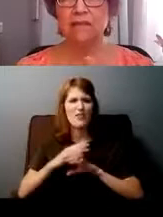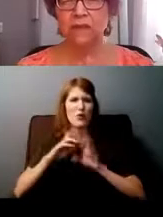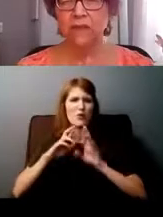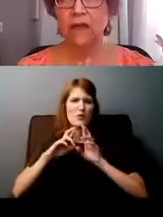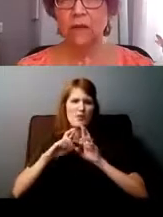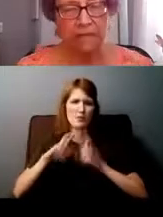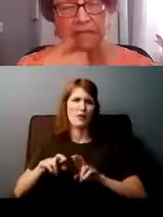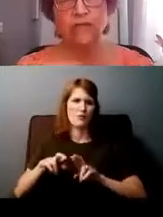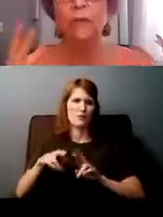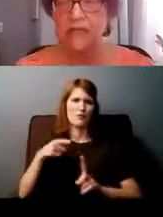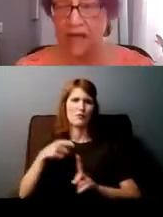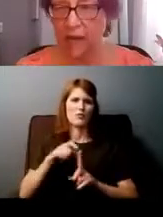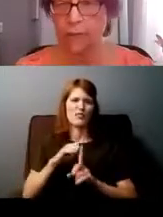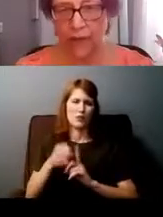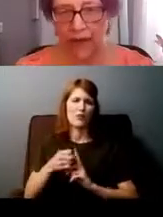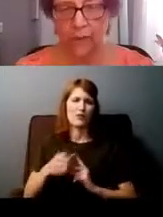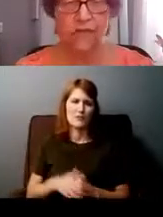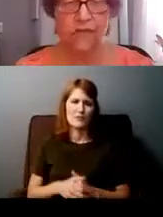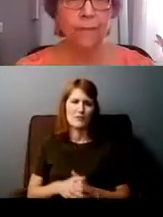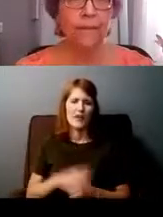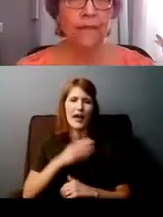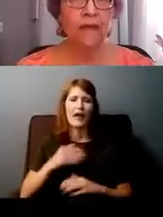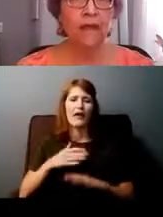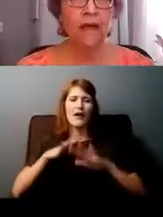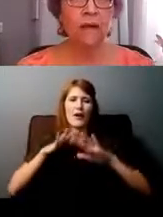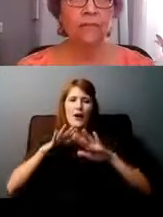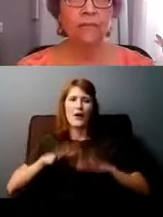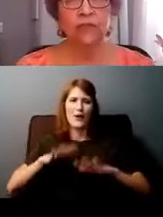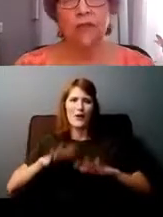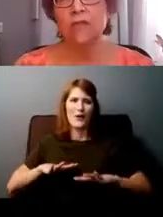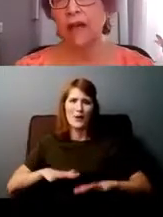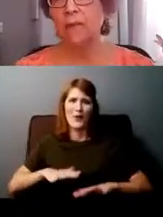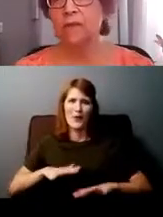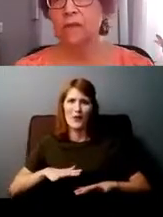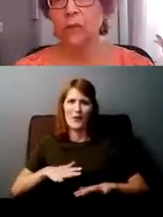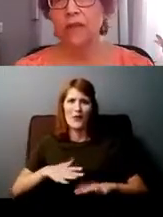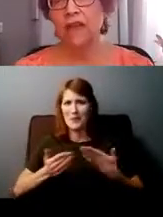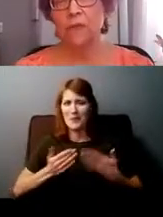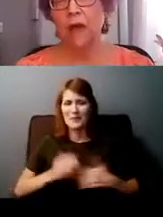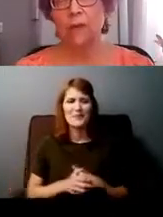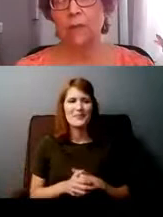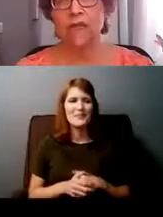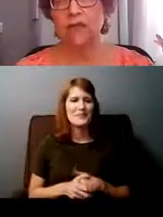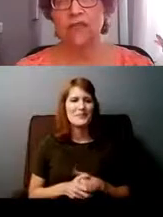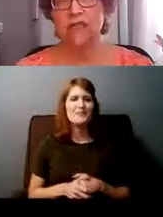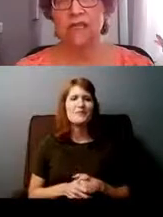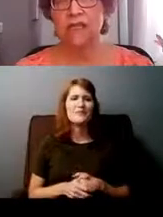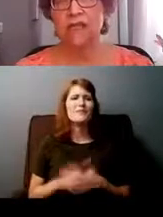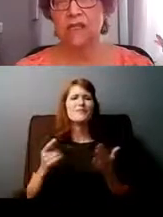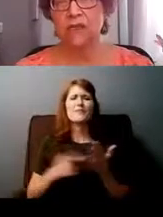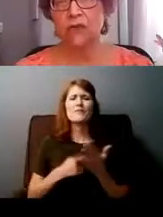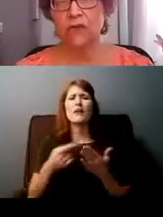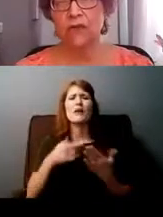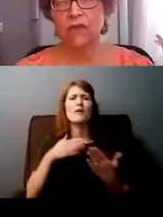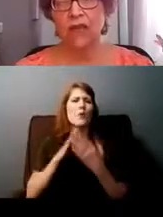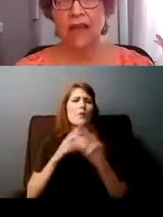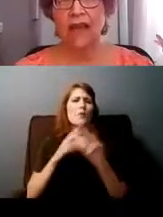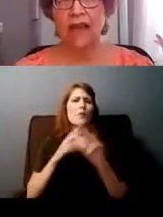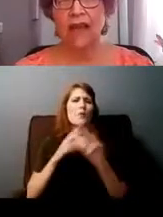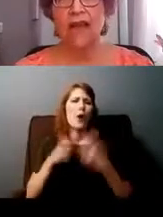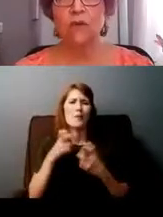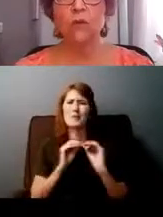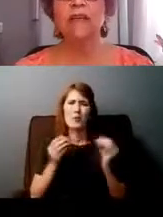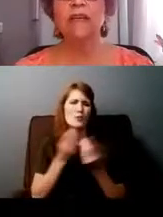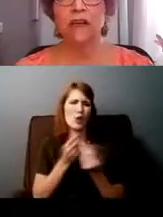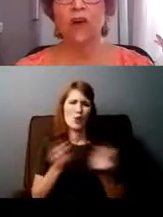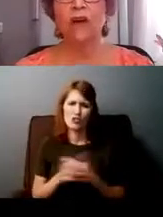and tone it down perhaps. Sometimes we face problems and there just isn't a solution.